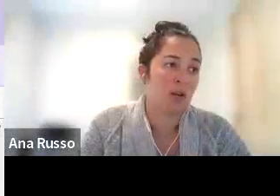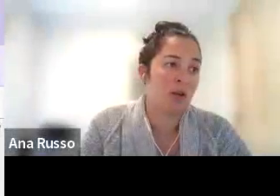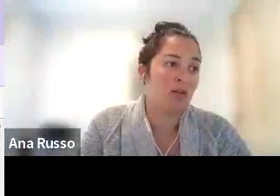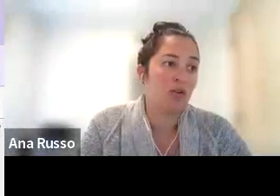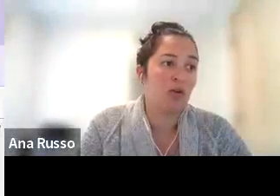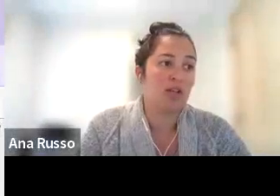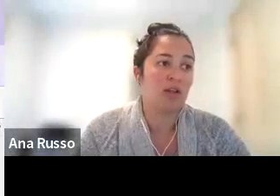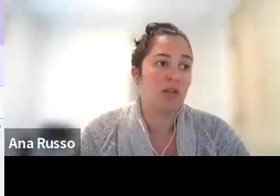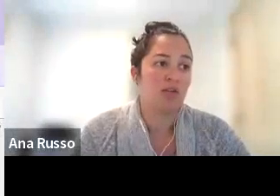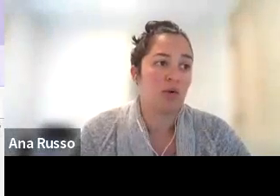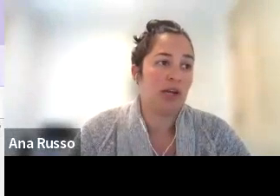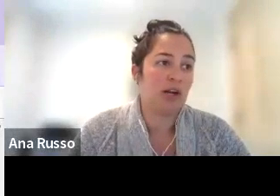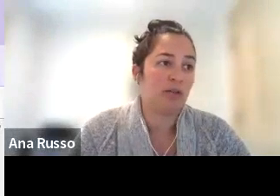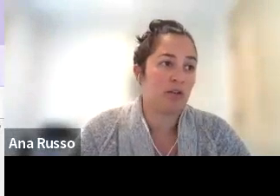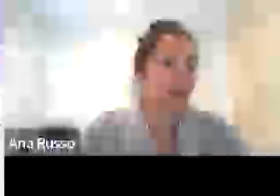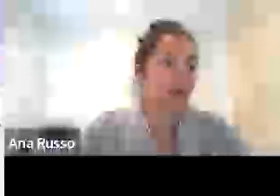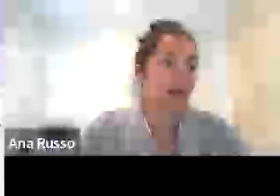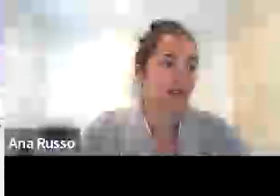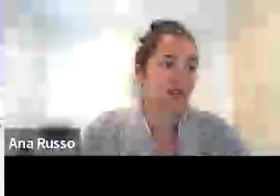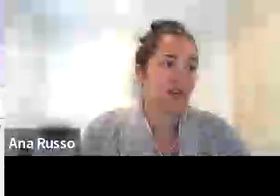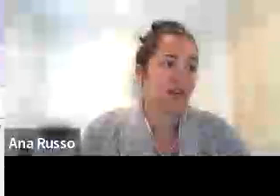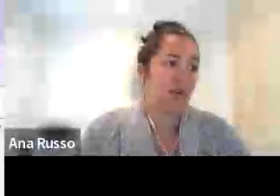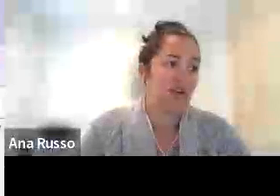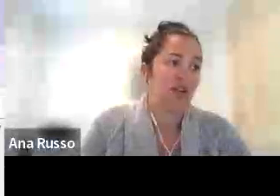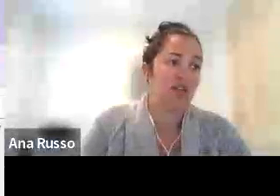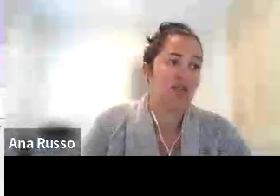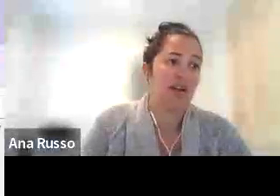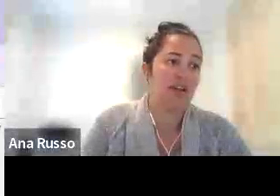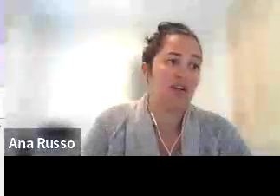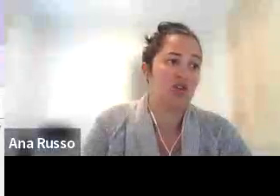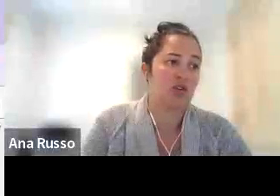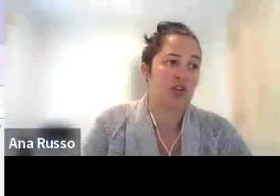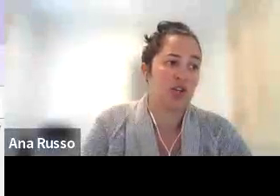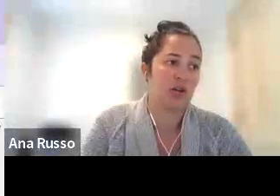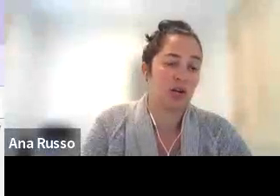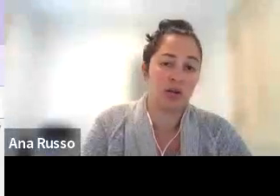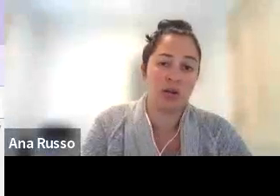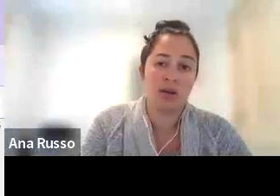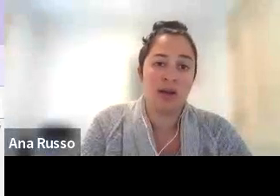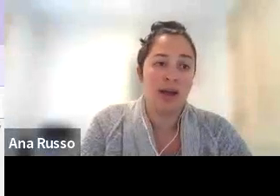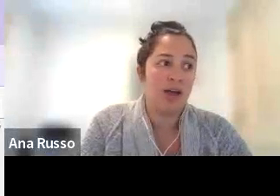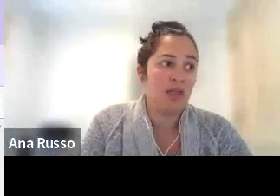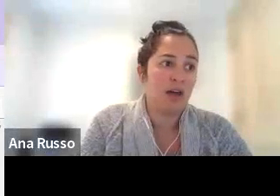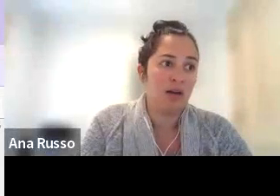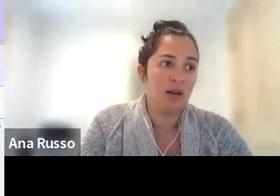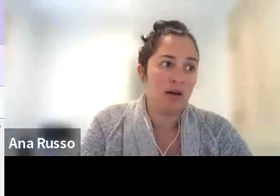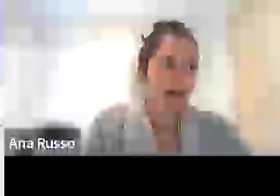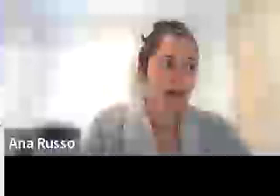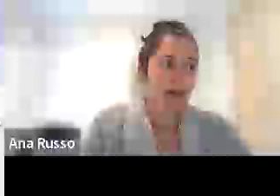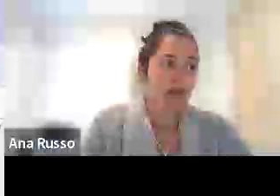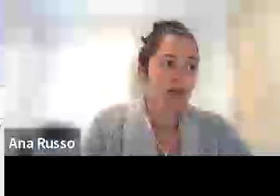instruction. So you can see this rule here for the full definition of specially designed instruction. And